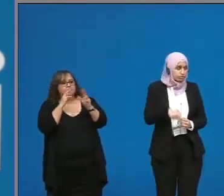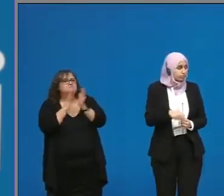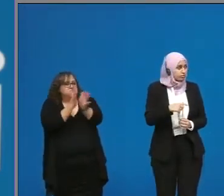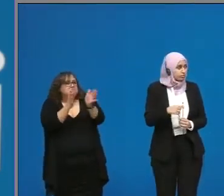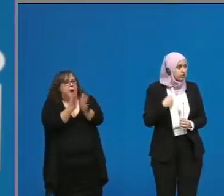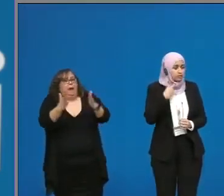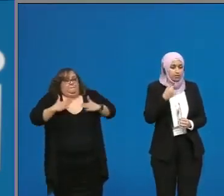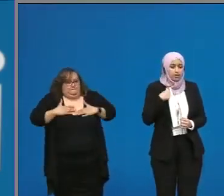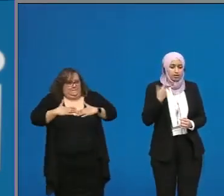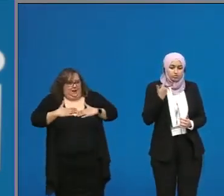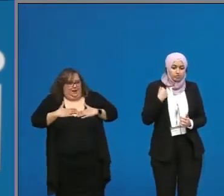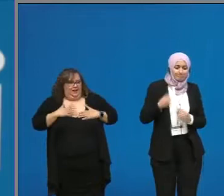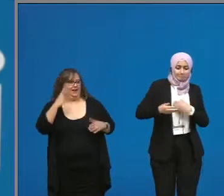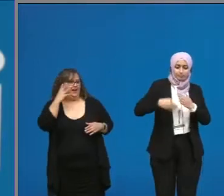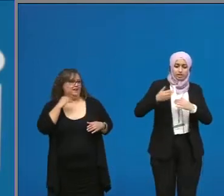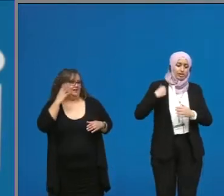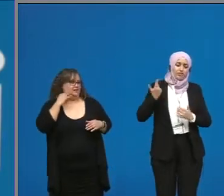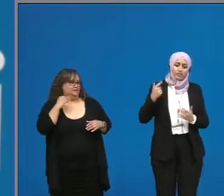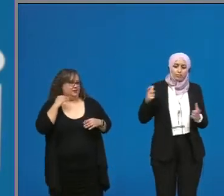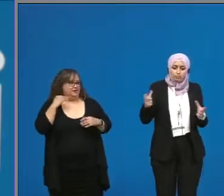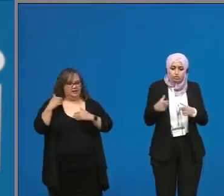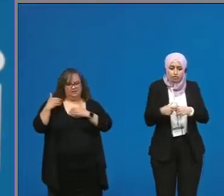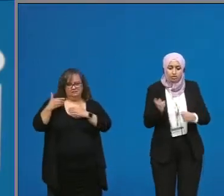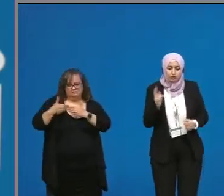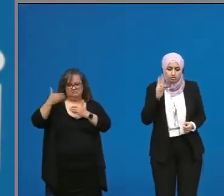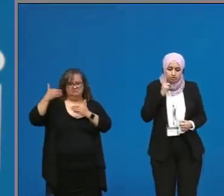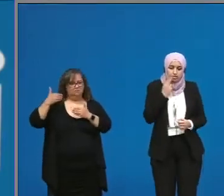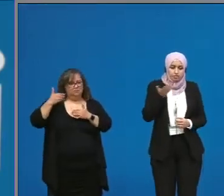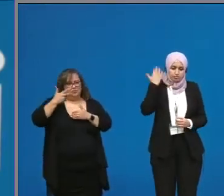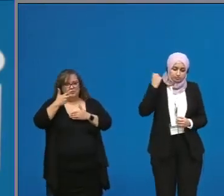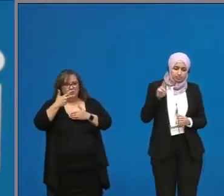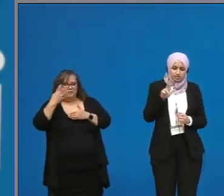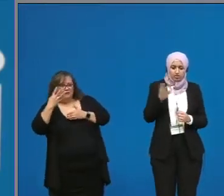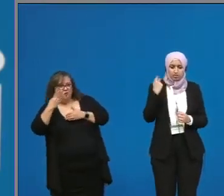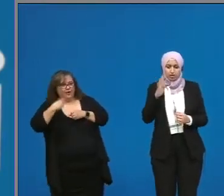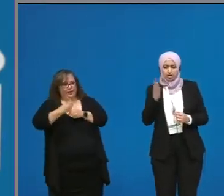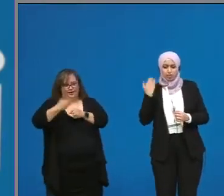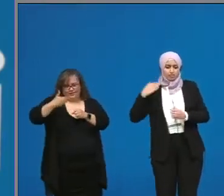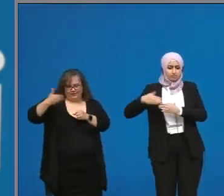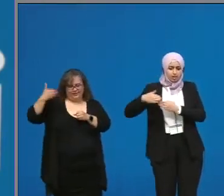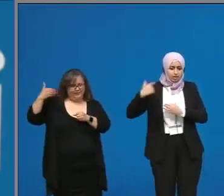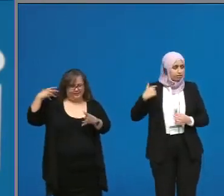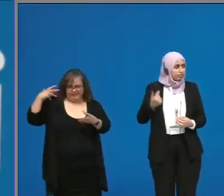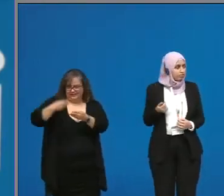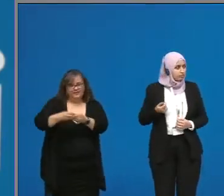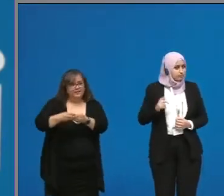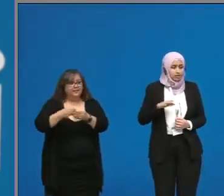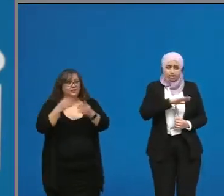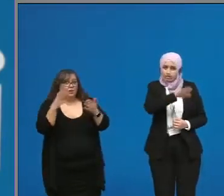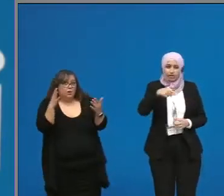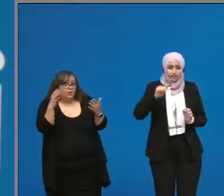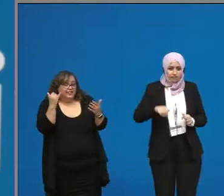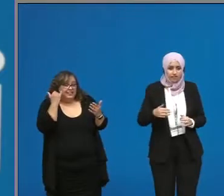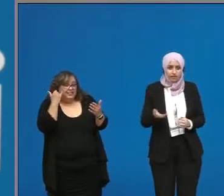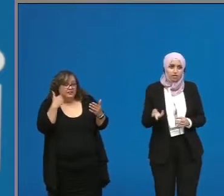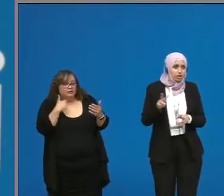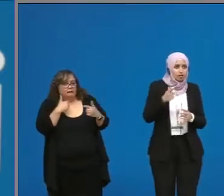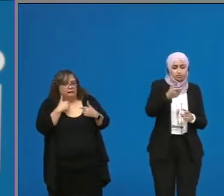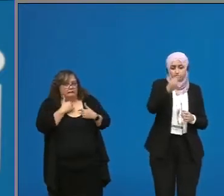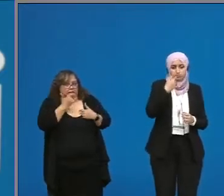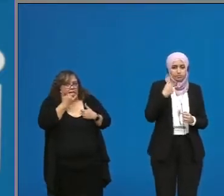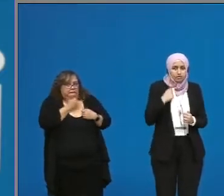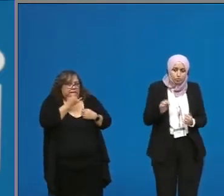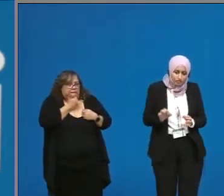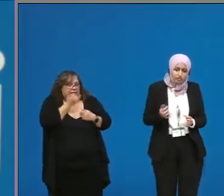community in the past maybe 3 to 4 years. So if there's any inaccurate information, I do ask your